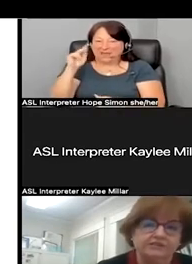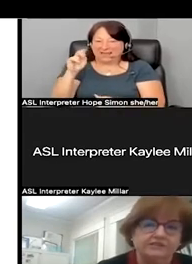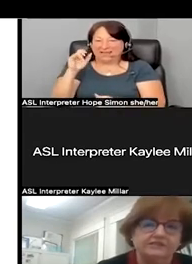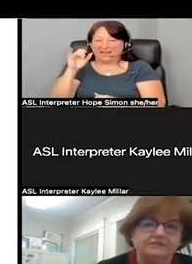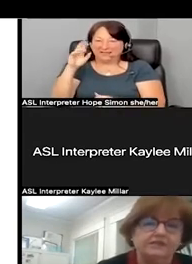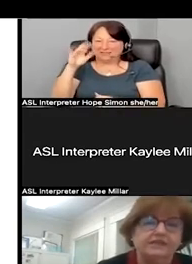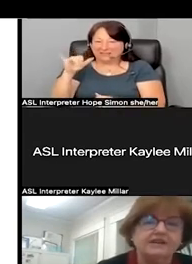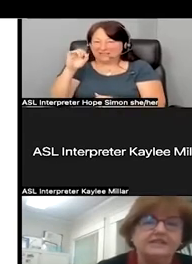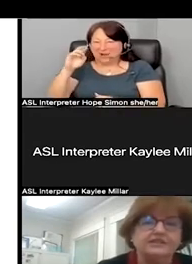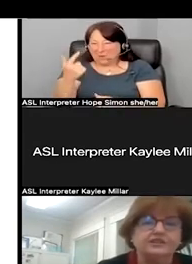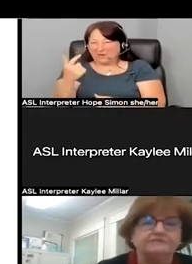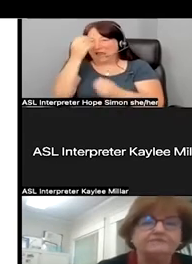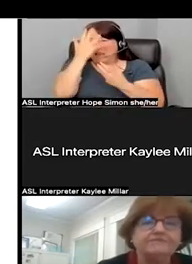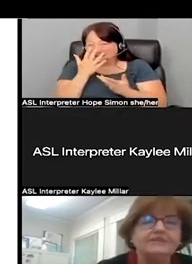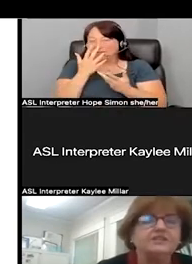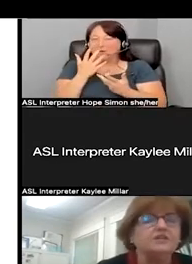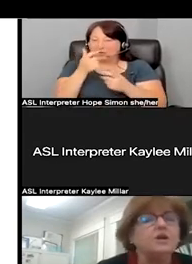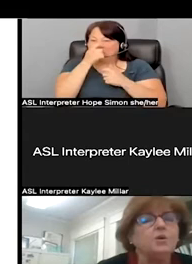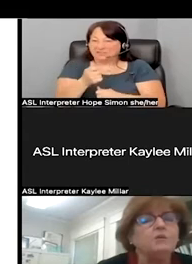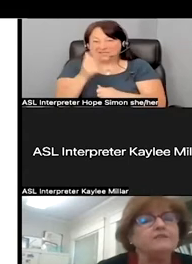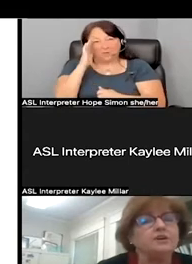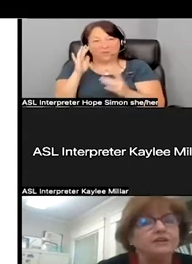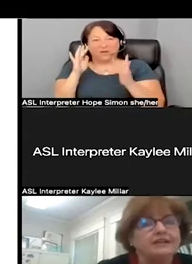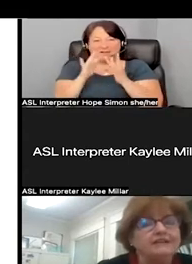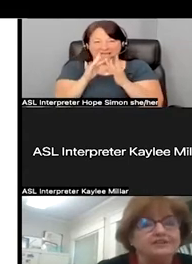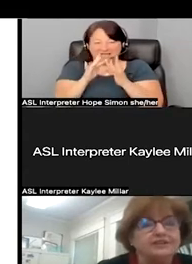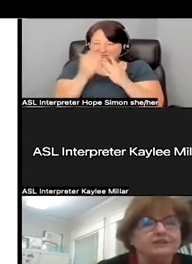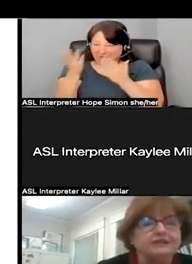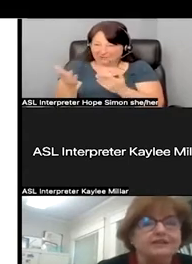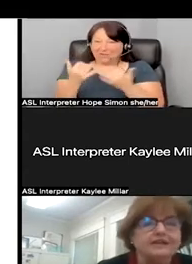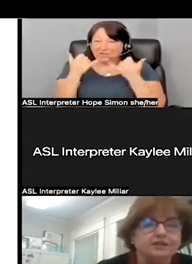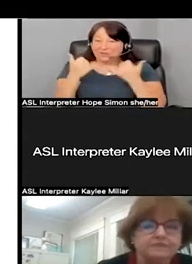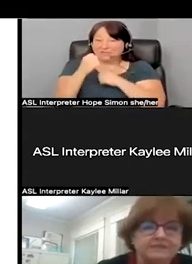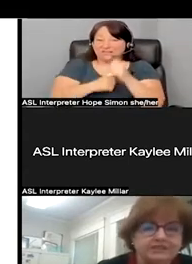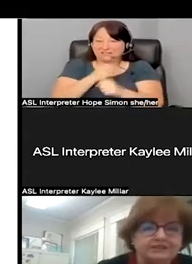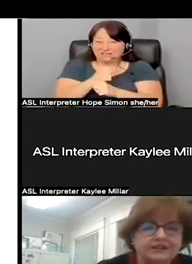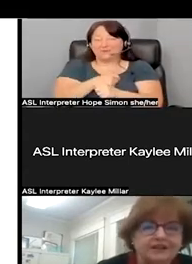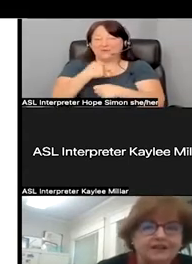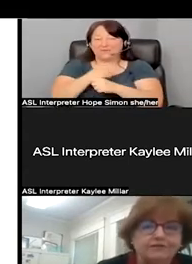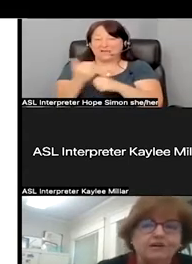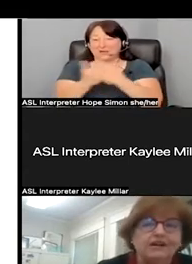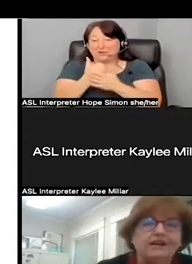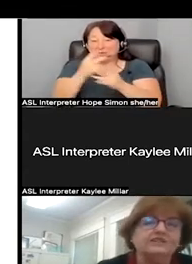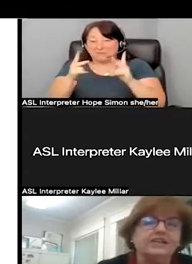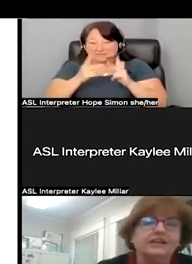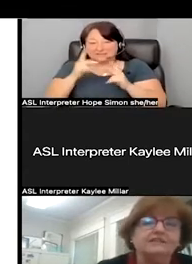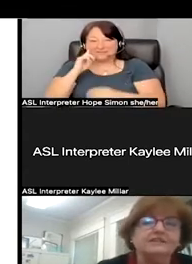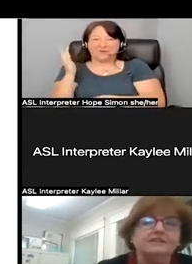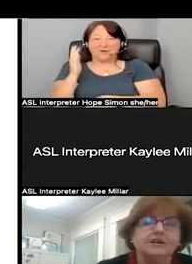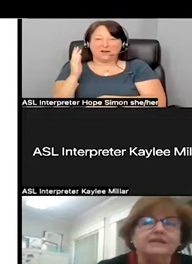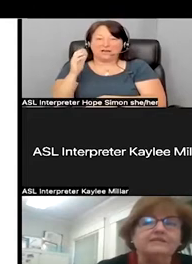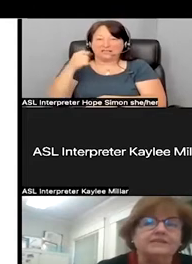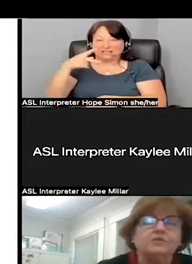know your interest, and we will then contact you. So we have currently, this year, created a new position for a